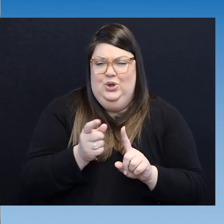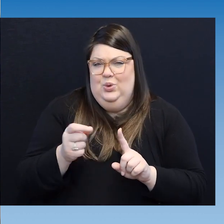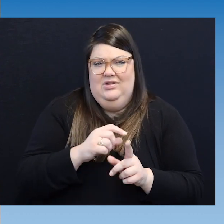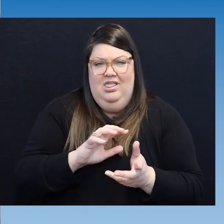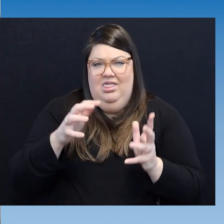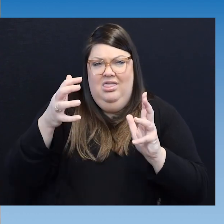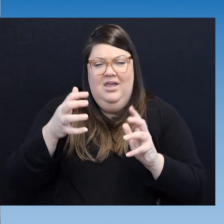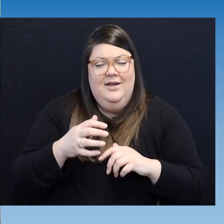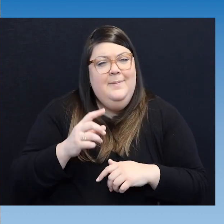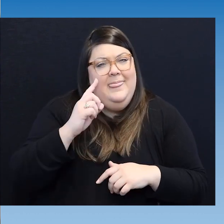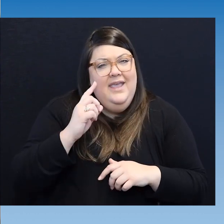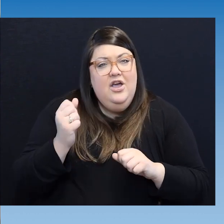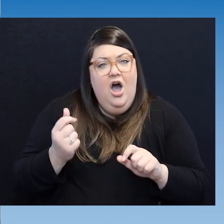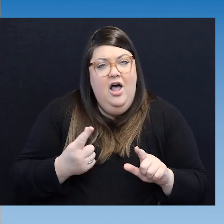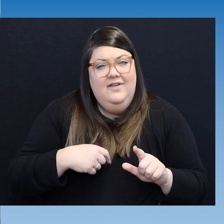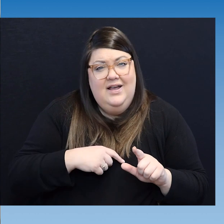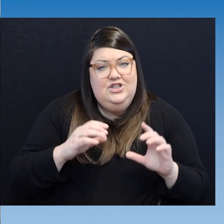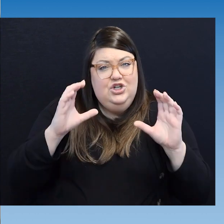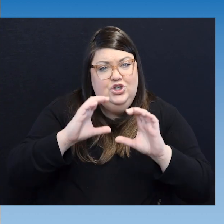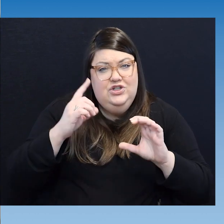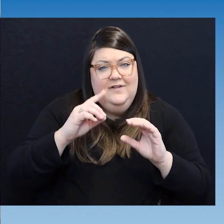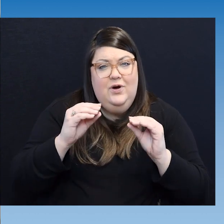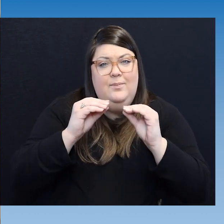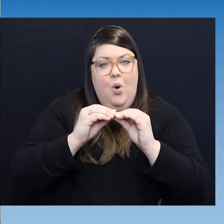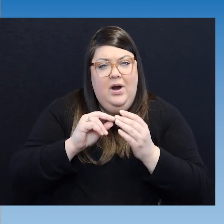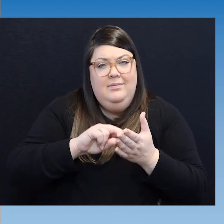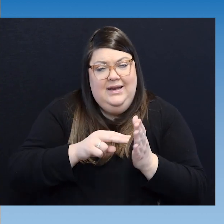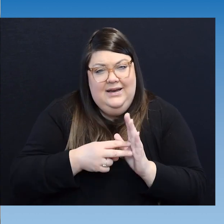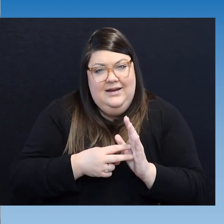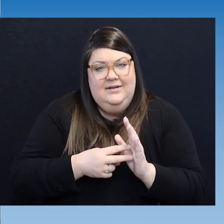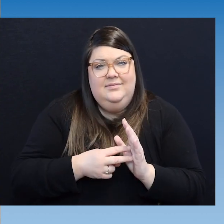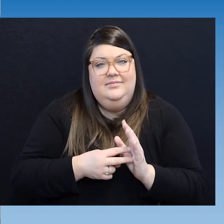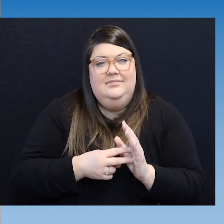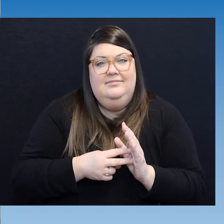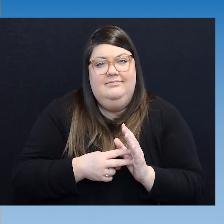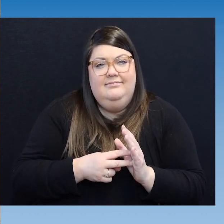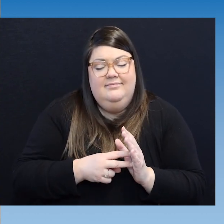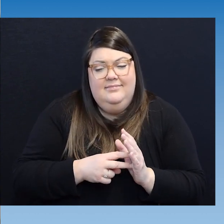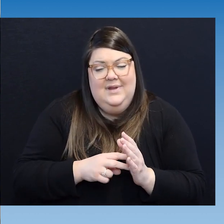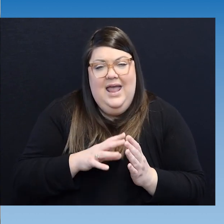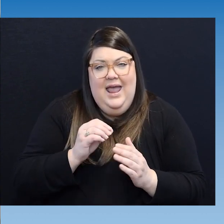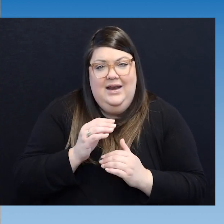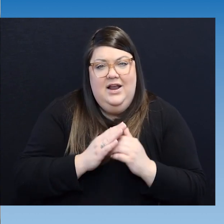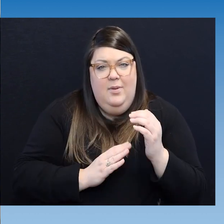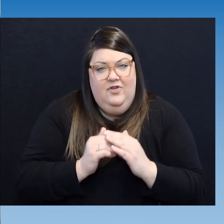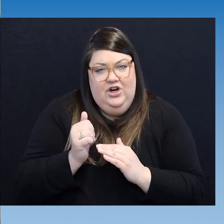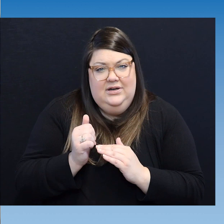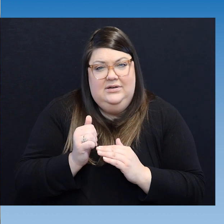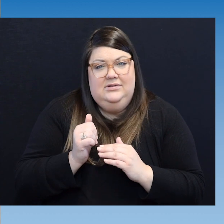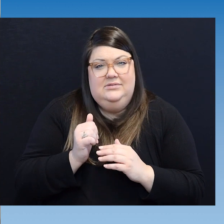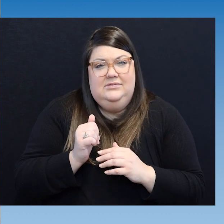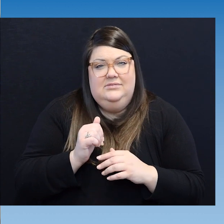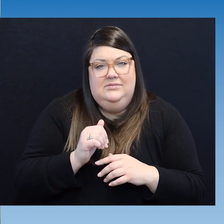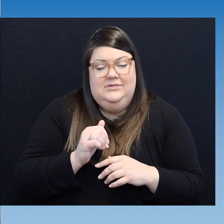personally, I think all of us are searching for greater meaning and comfort in sort